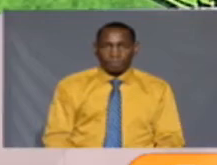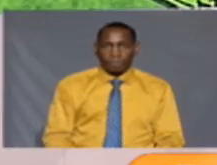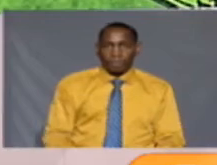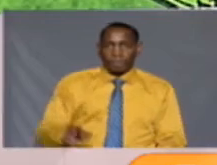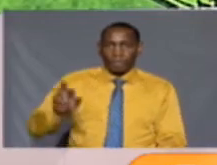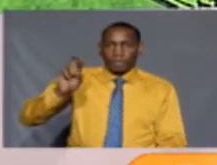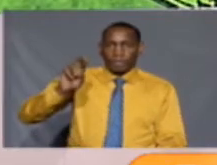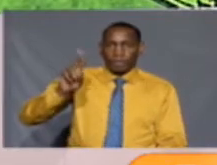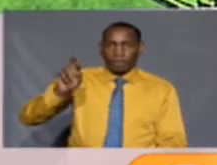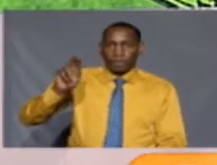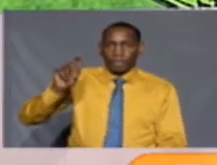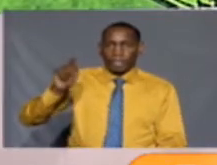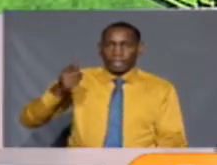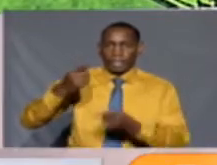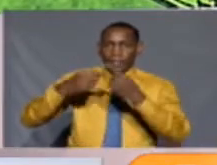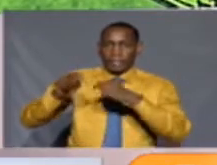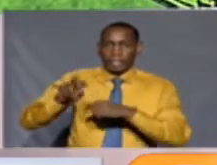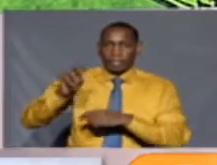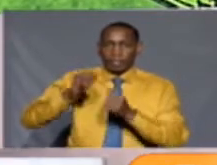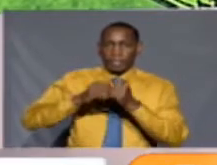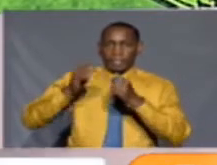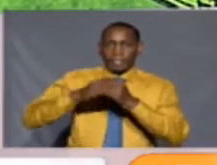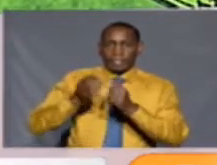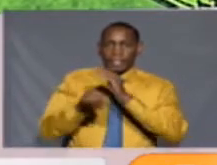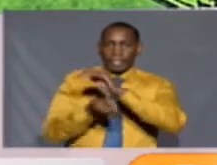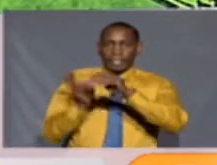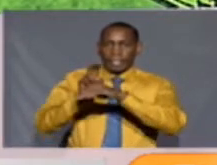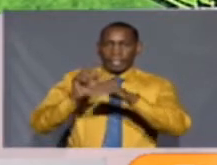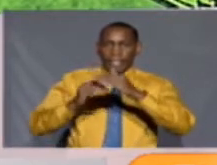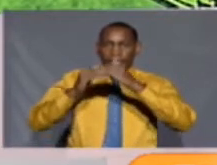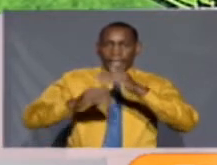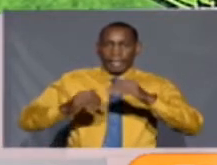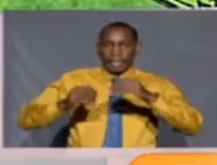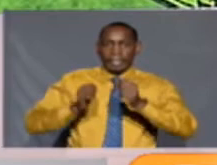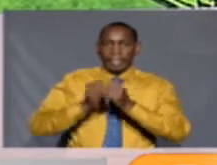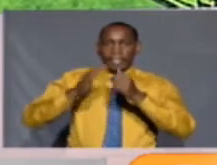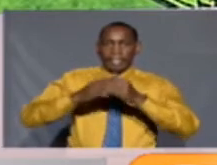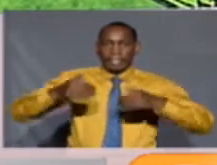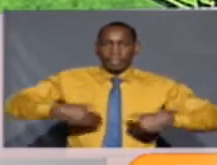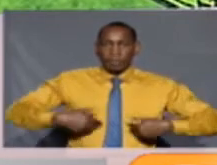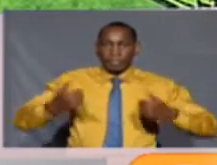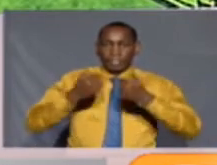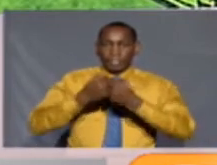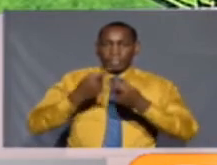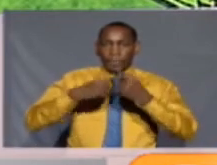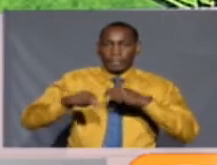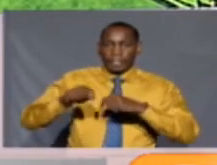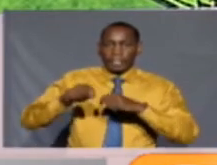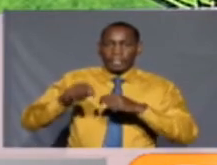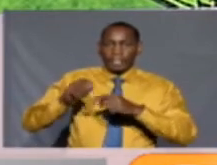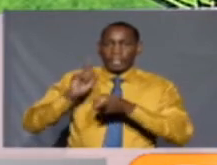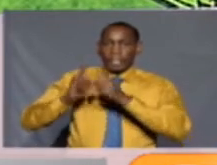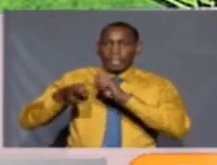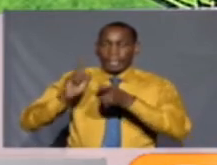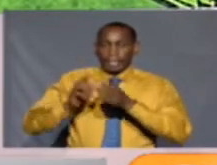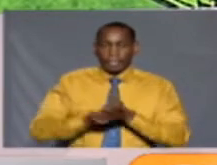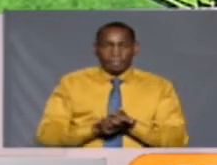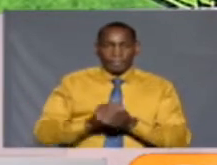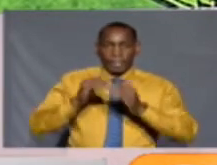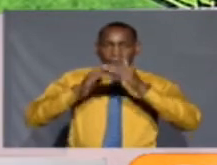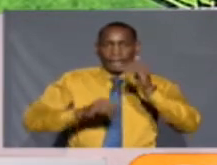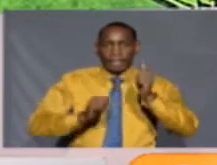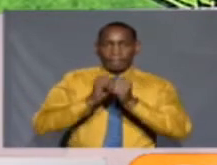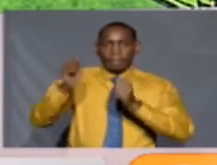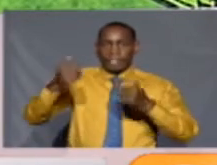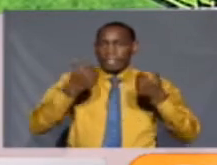Ruaraka, the winners of the 2019 Starfield Cricket Under 19 Youth Tournament after beating Sikh Union by 40 runs at the Gymkhana Sports Club. In the Under